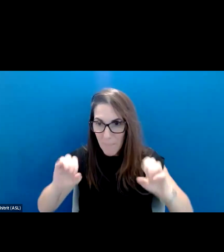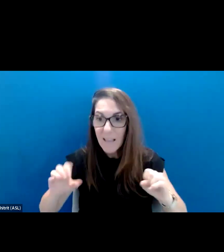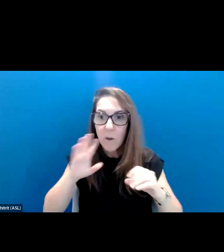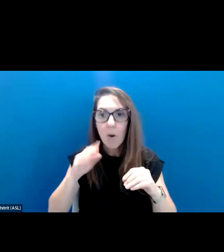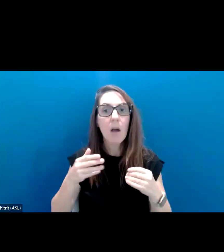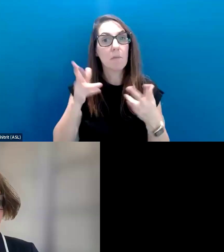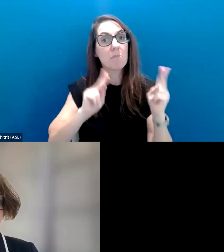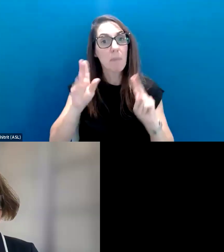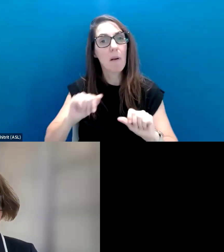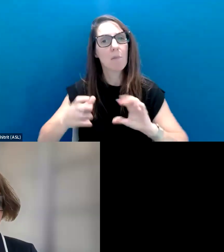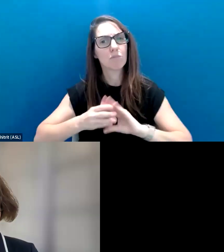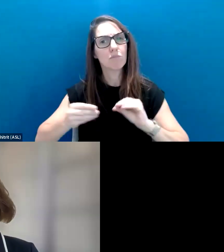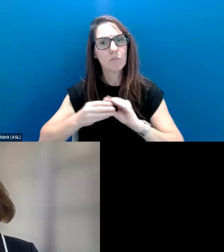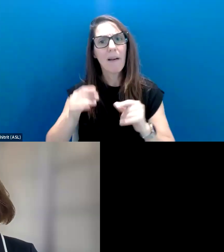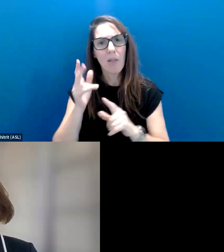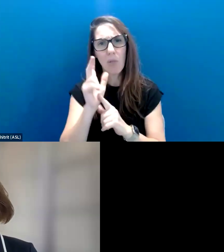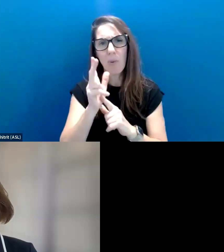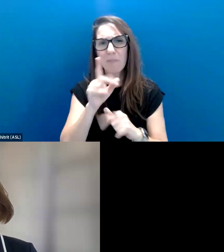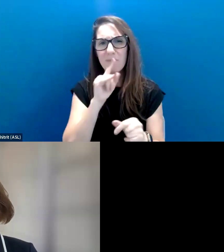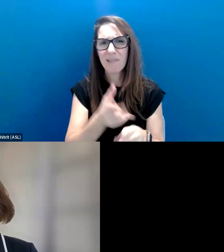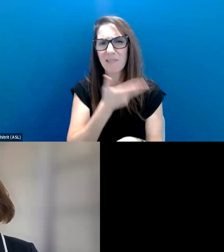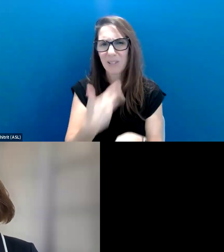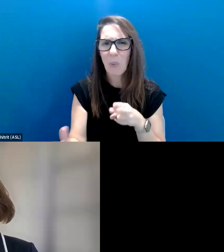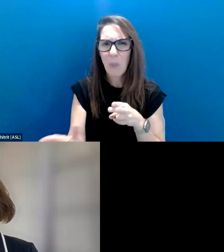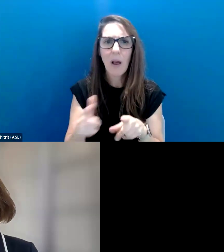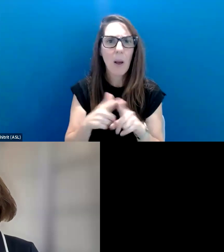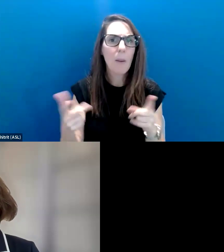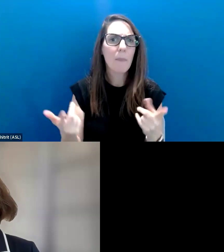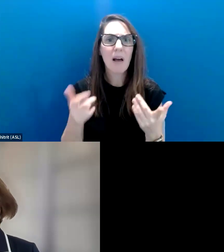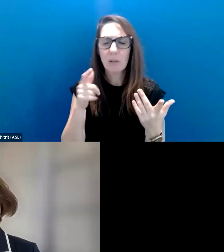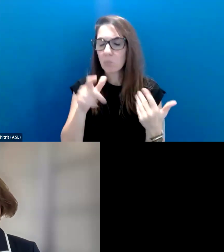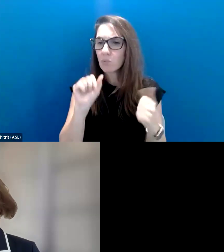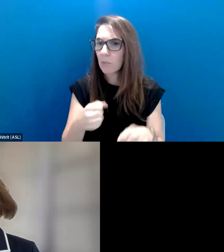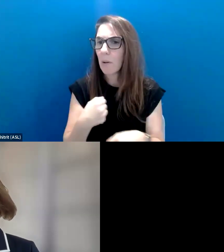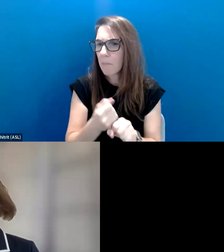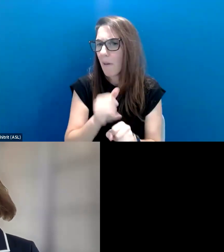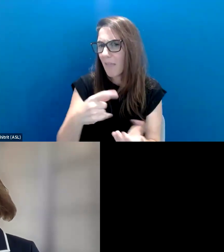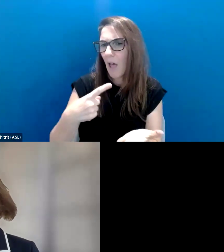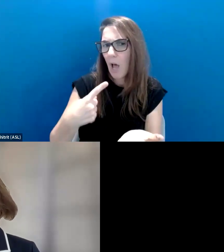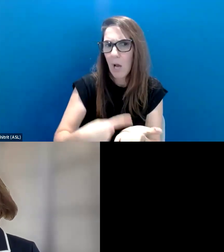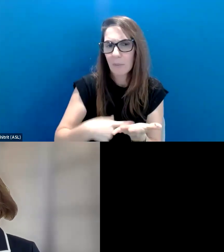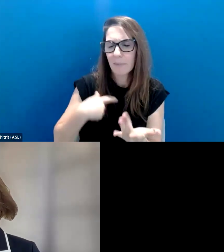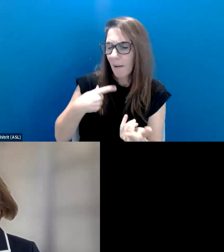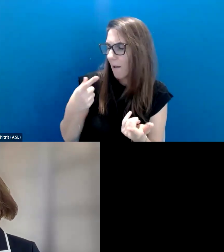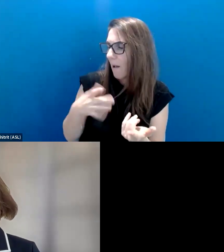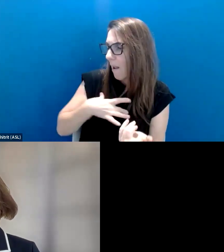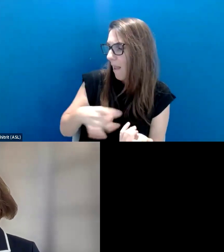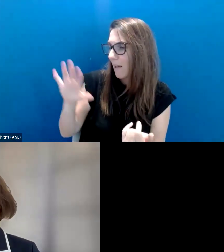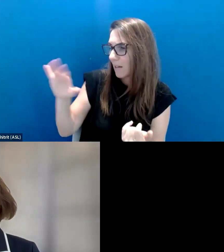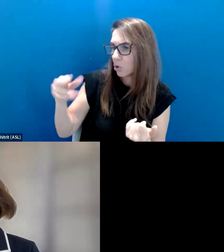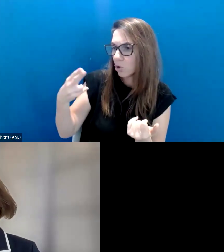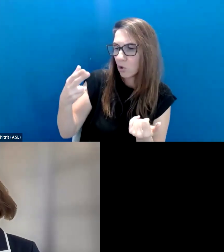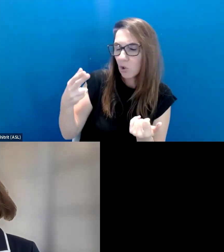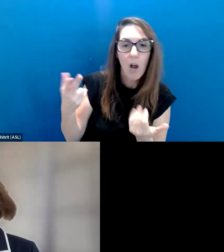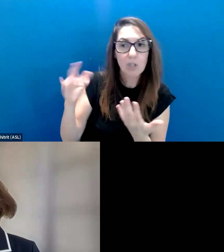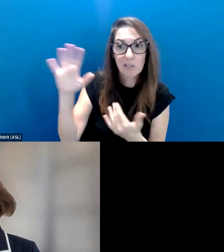pretty short. But it's enough to, I think, make a compelling argument. I do like Josh's suggestion a lot of, is there a